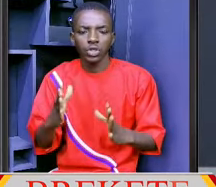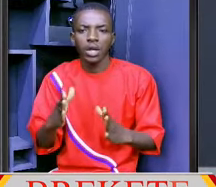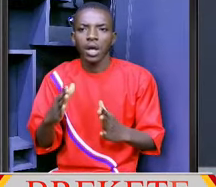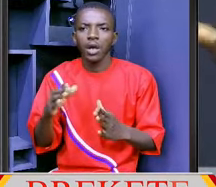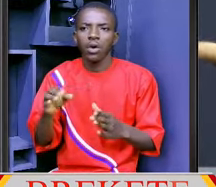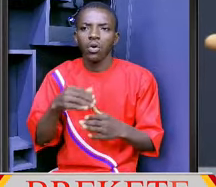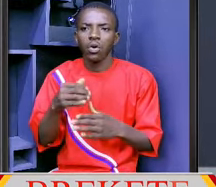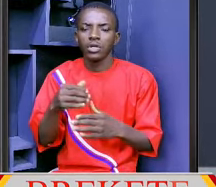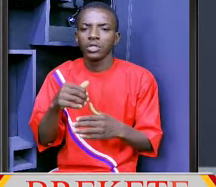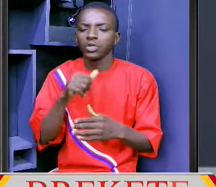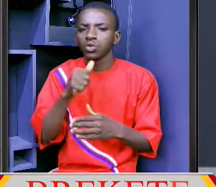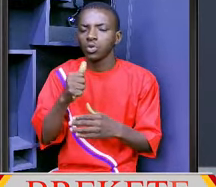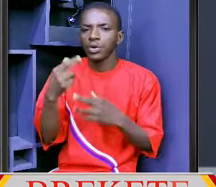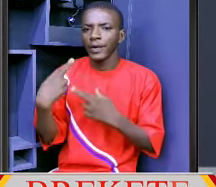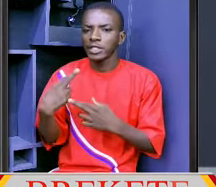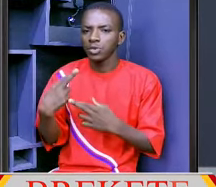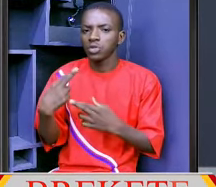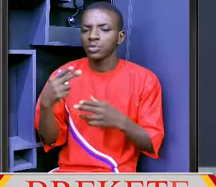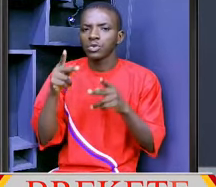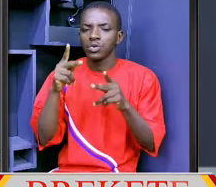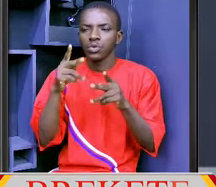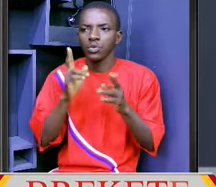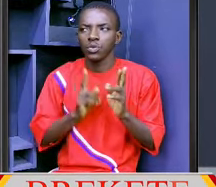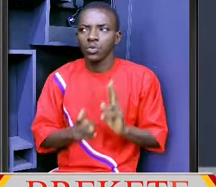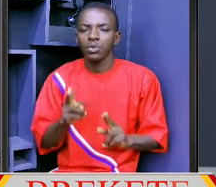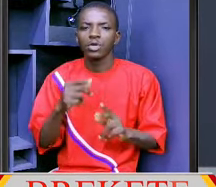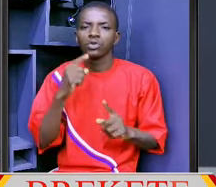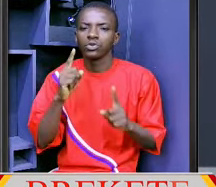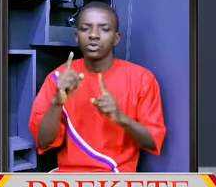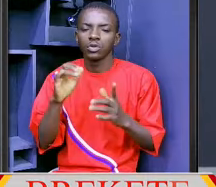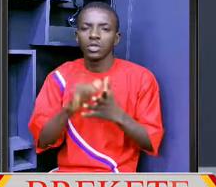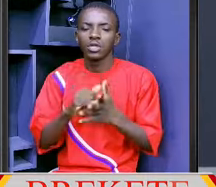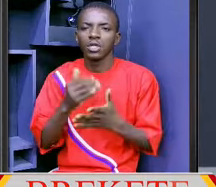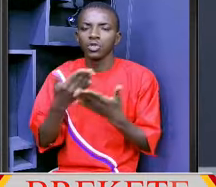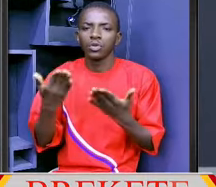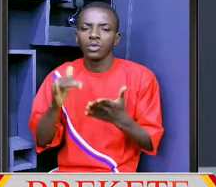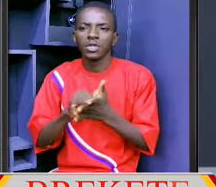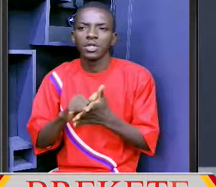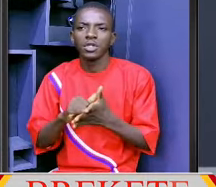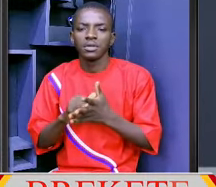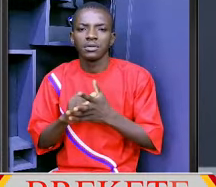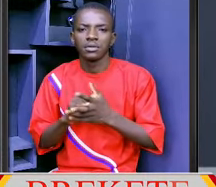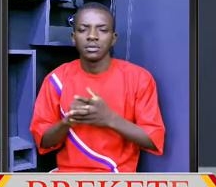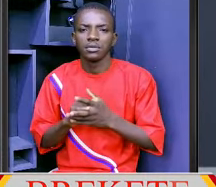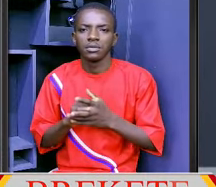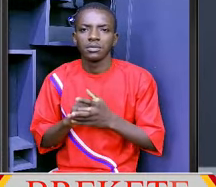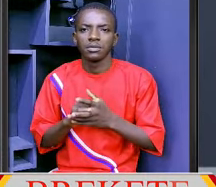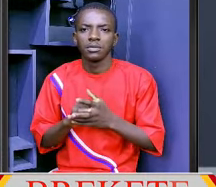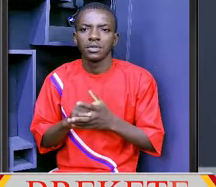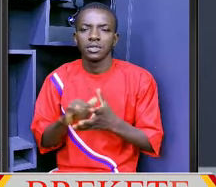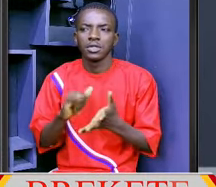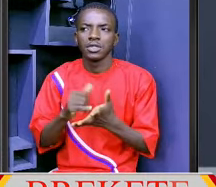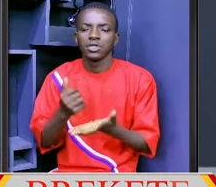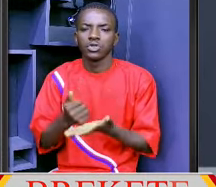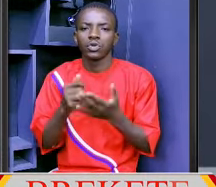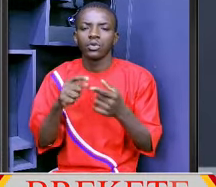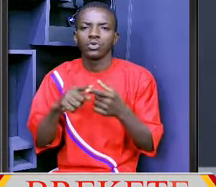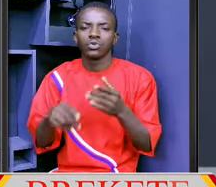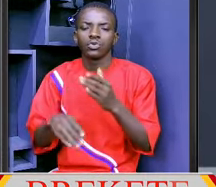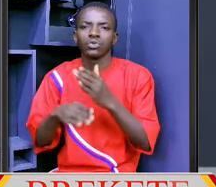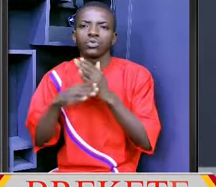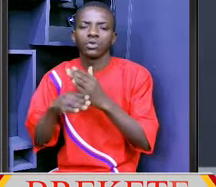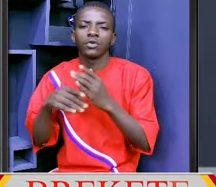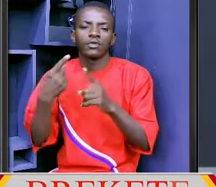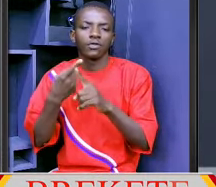or one inconsequential human being go con the talk. Something which they suppose don't